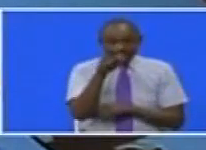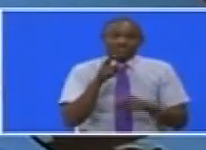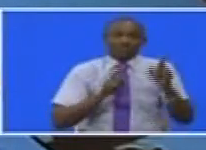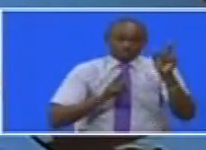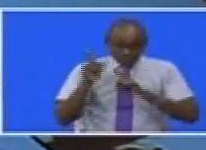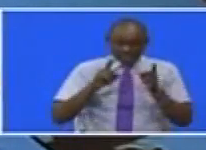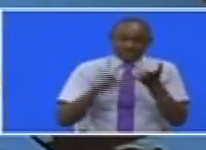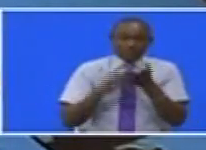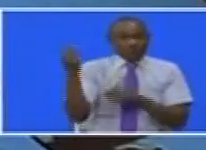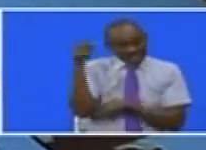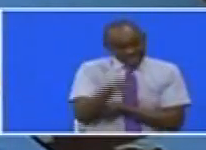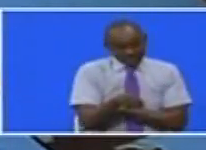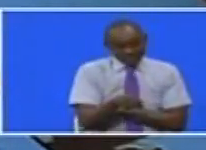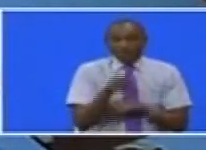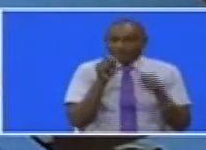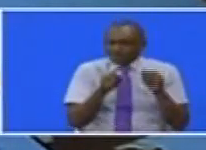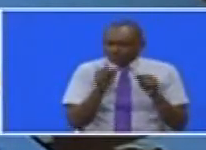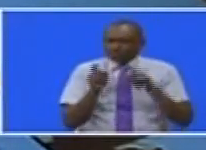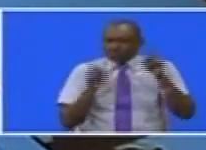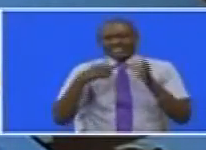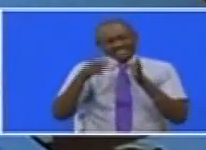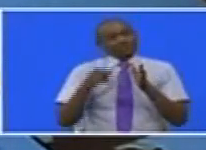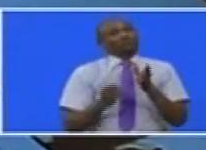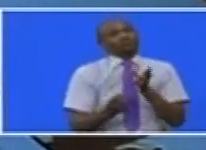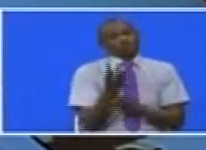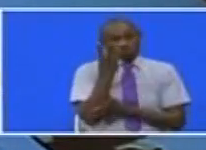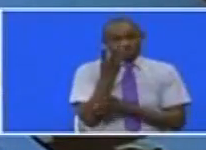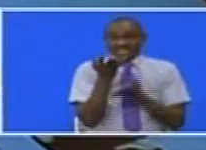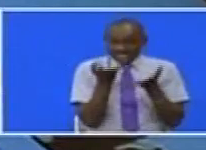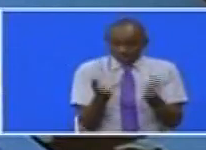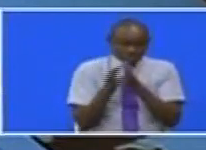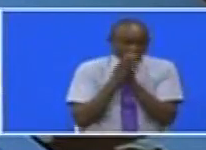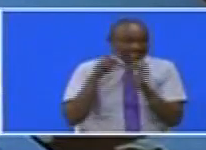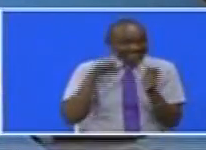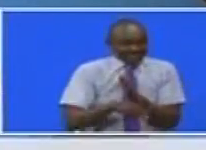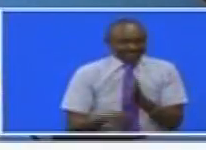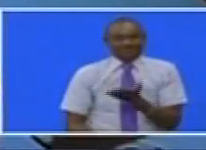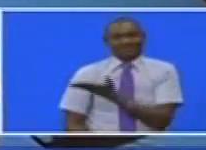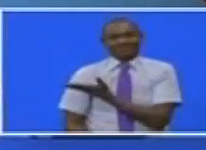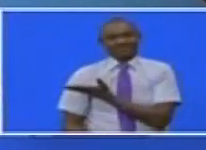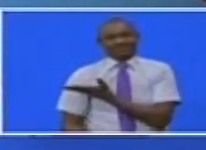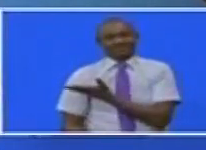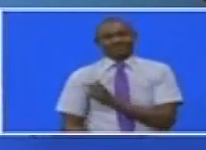tourists brings hope for the revamption of Kenya's tourism industry. Ashley Mazuri has more.